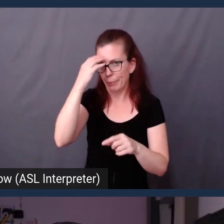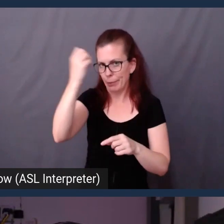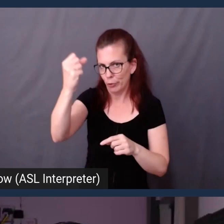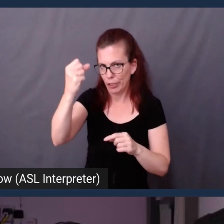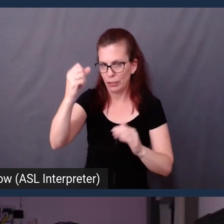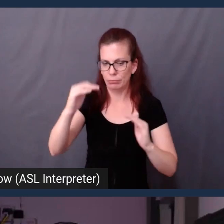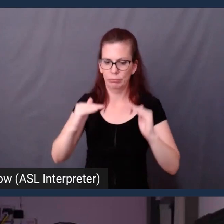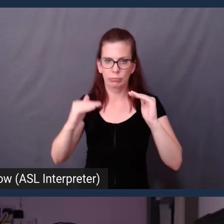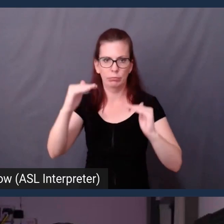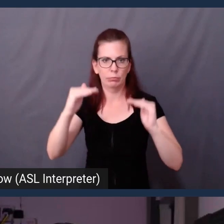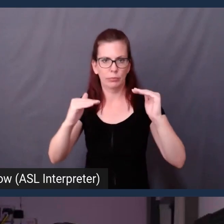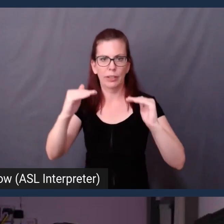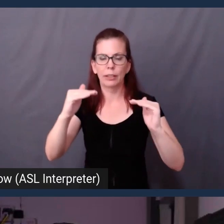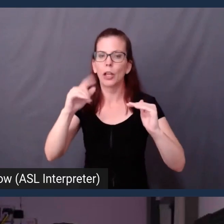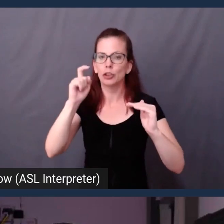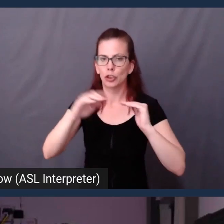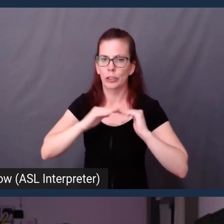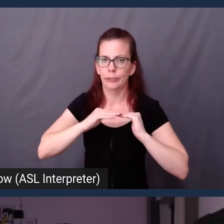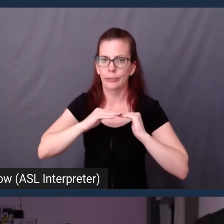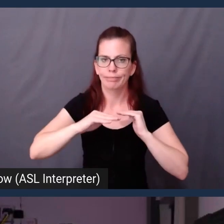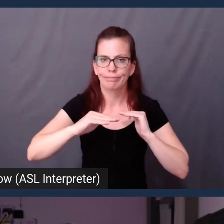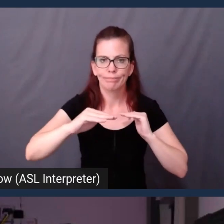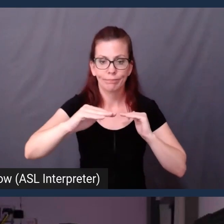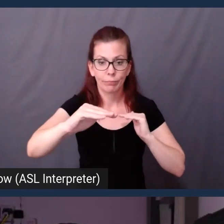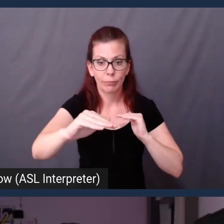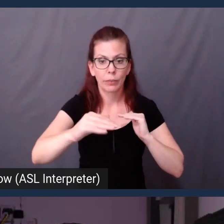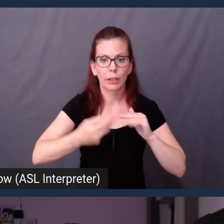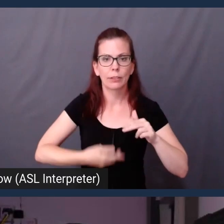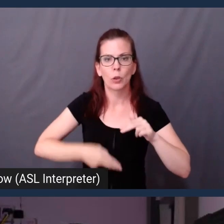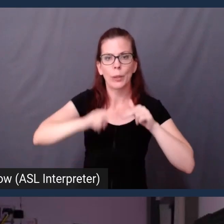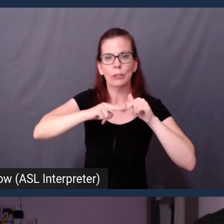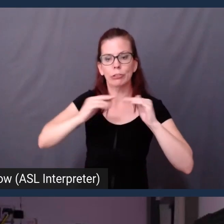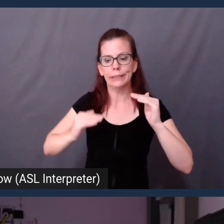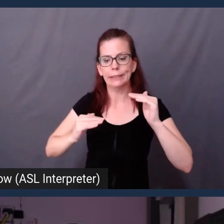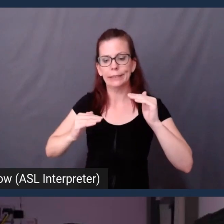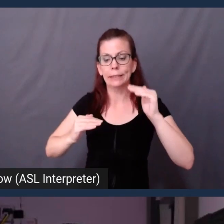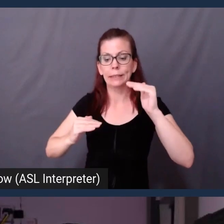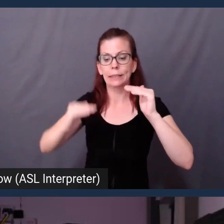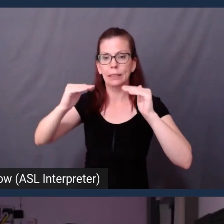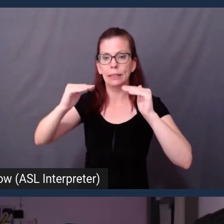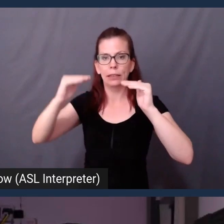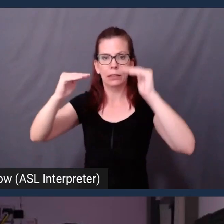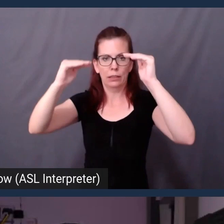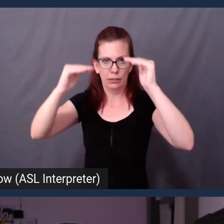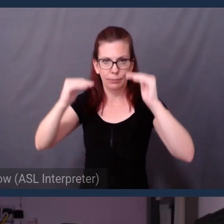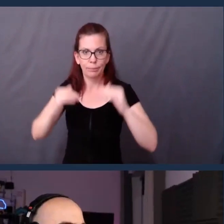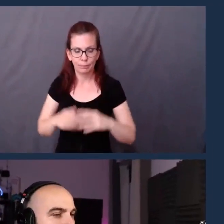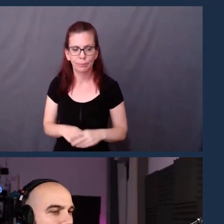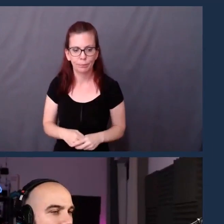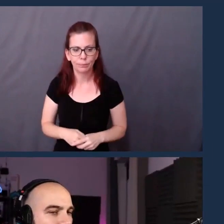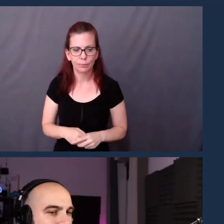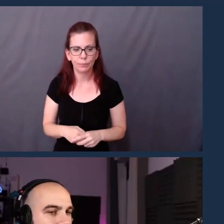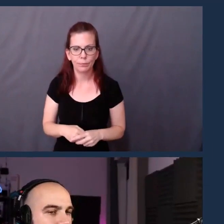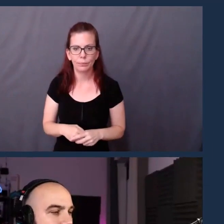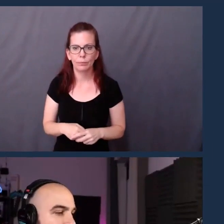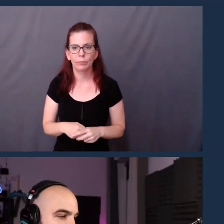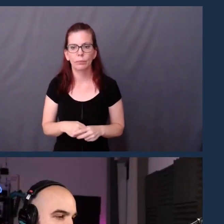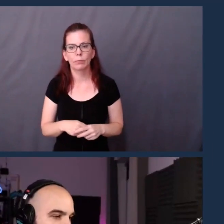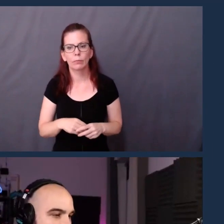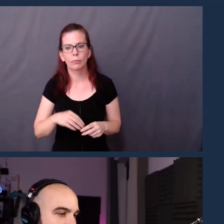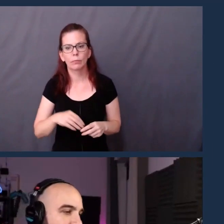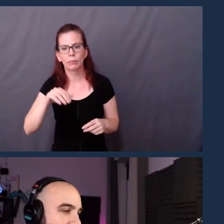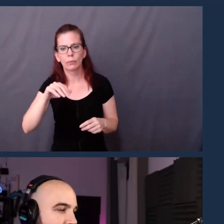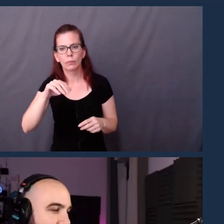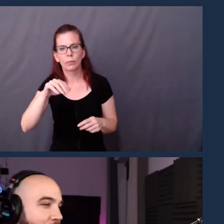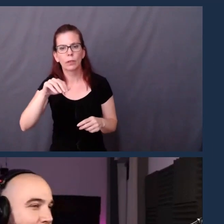the balance should be kind of stricken between increasing number of shards or increasing number of replicas. So Andre,